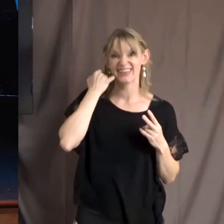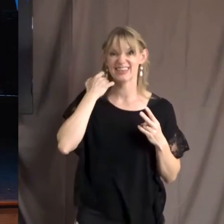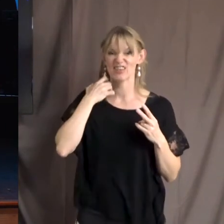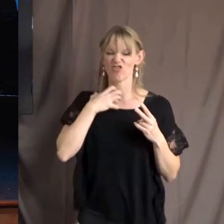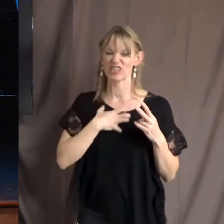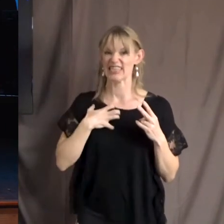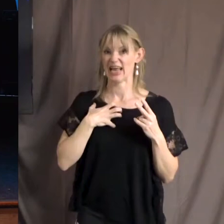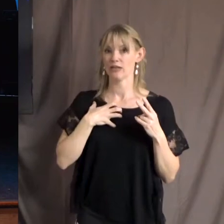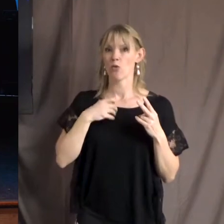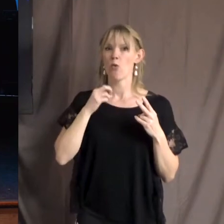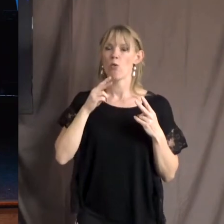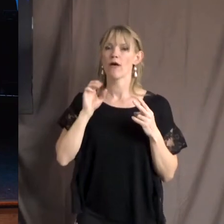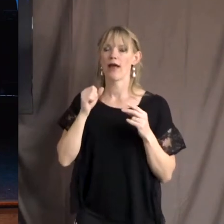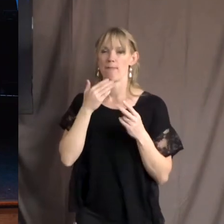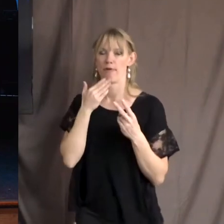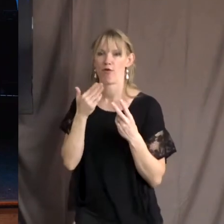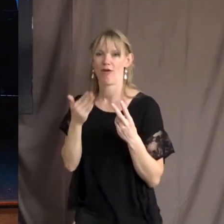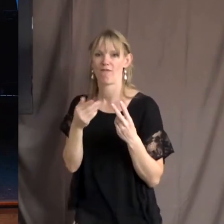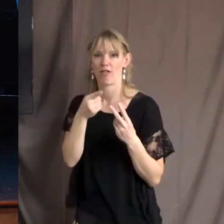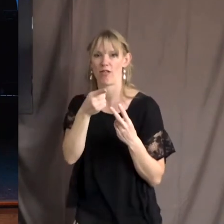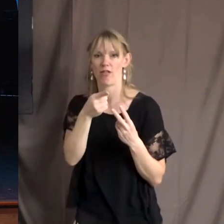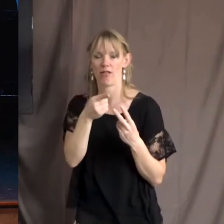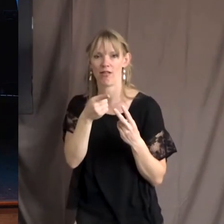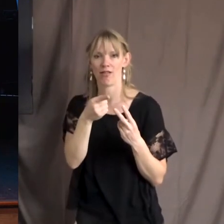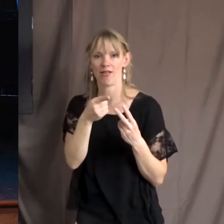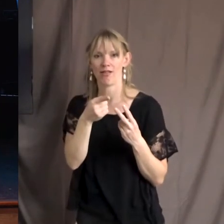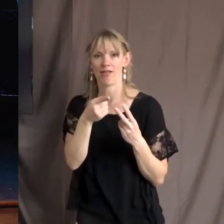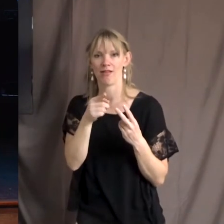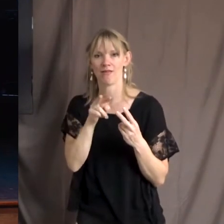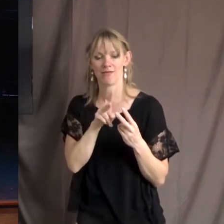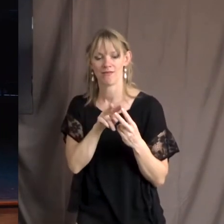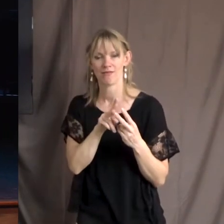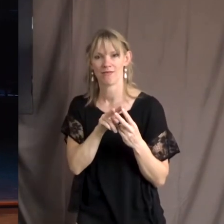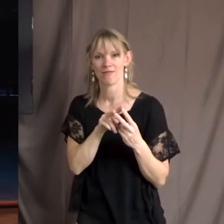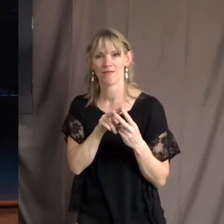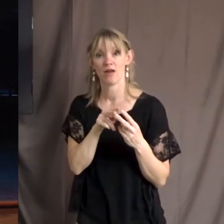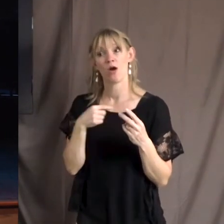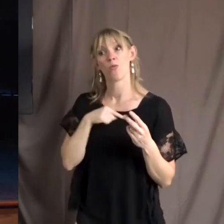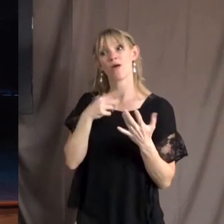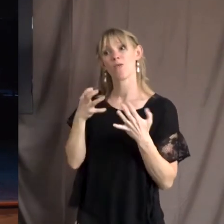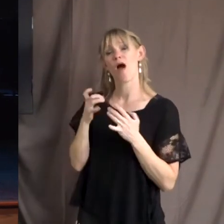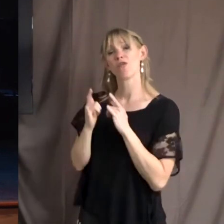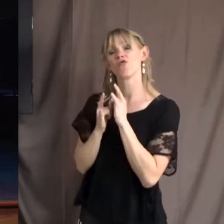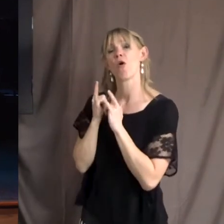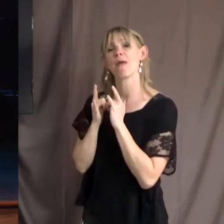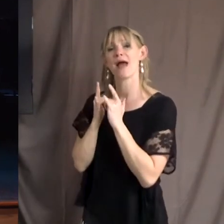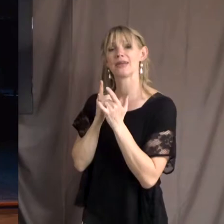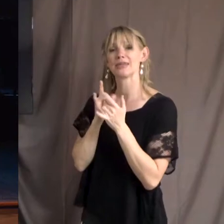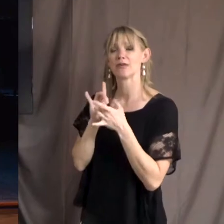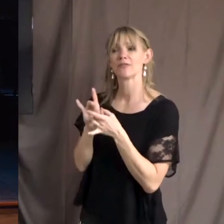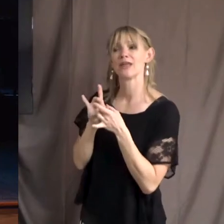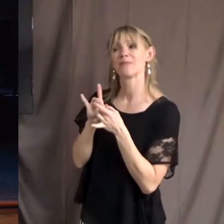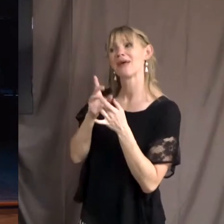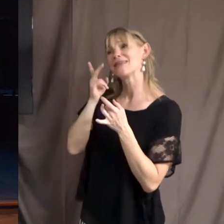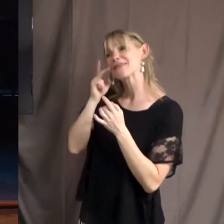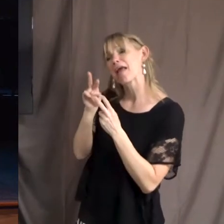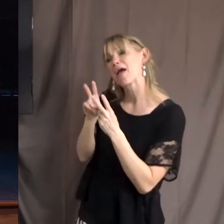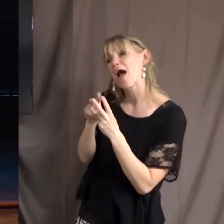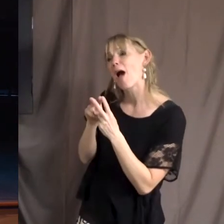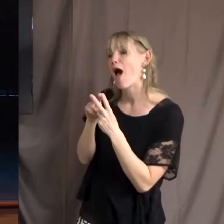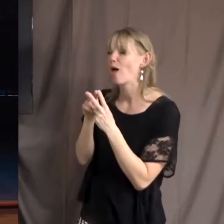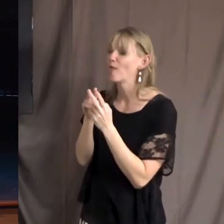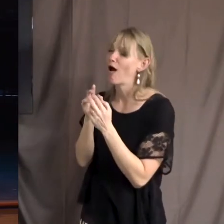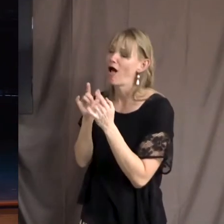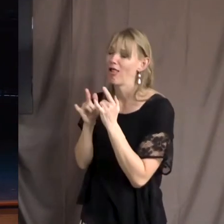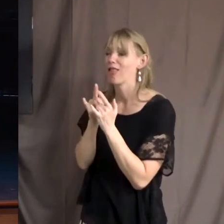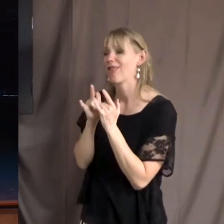or we can be grateful. We can look at, if we want a romantic relationship and we see some lovey-dovey couple, we can be